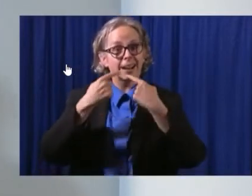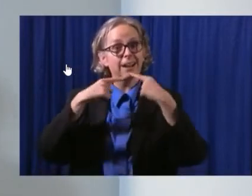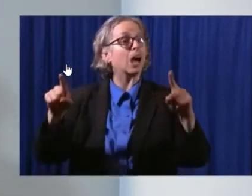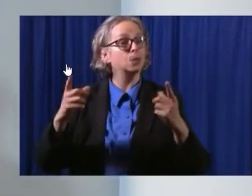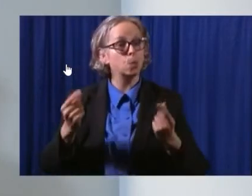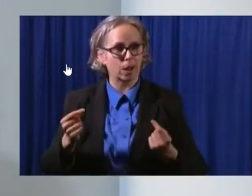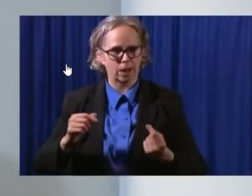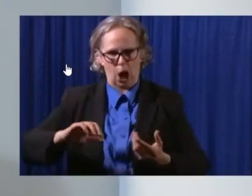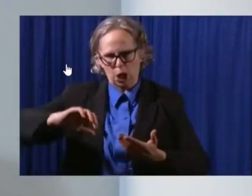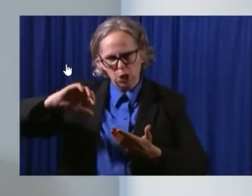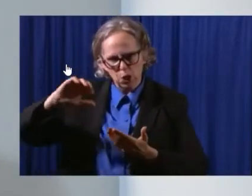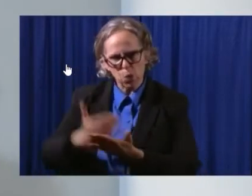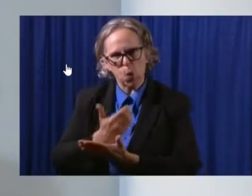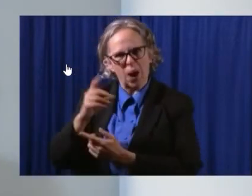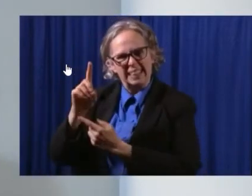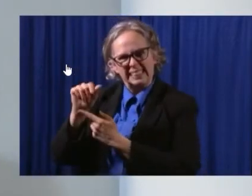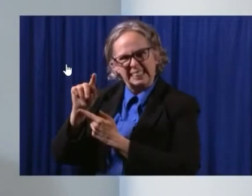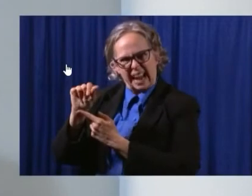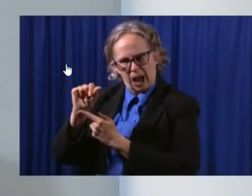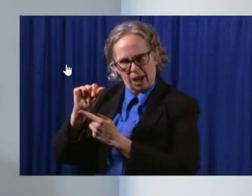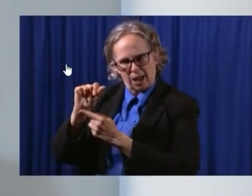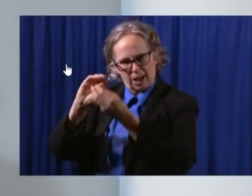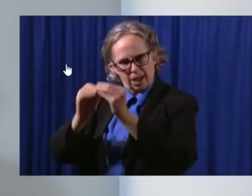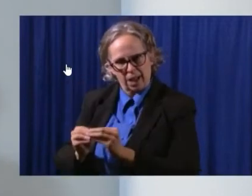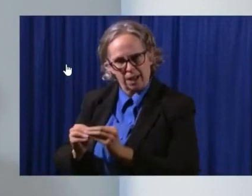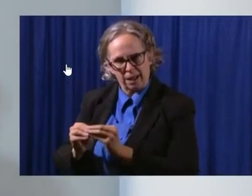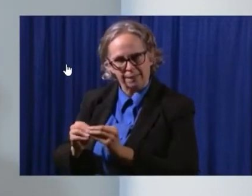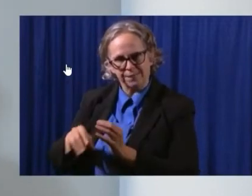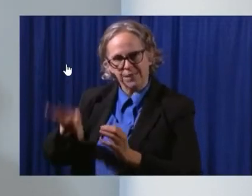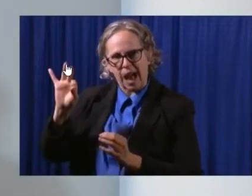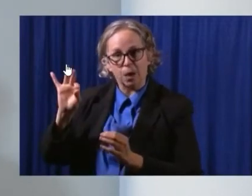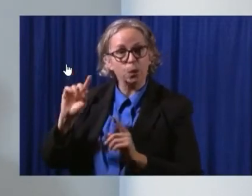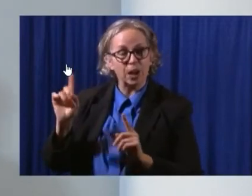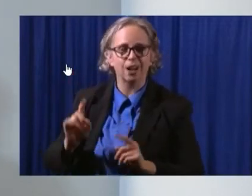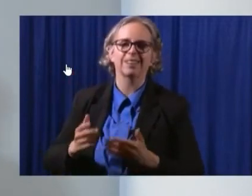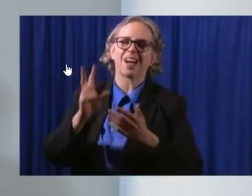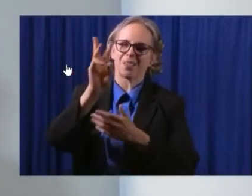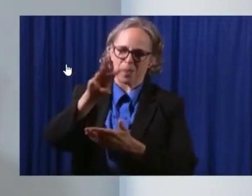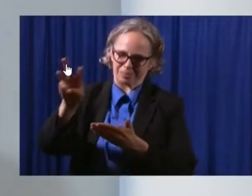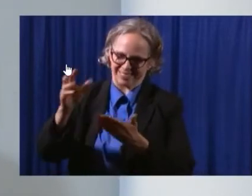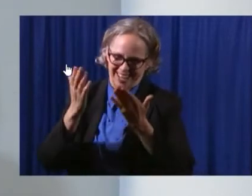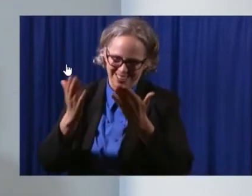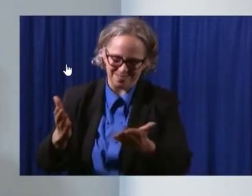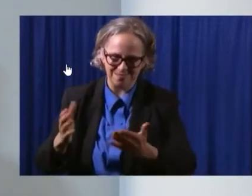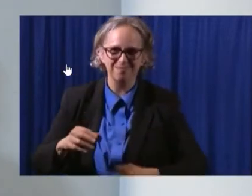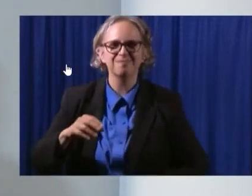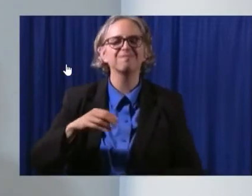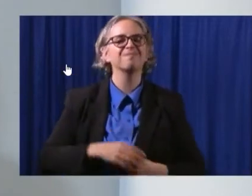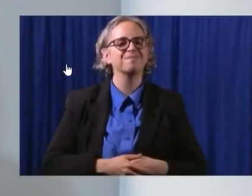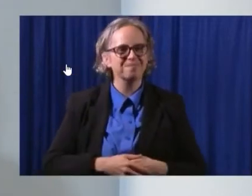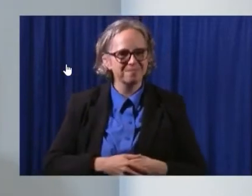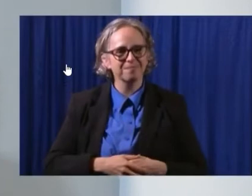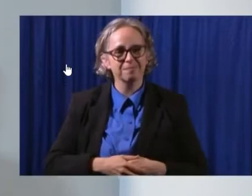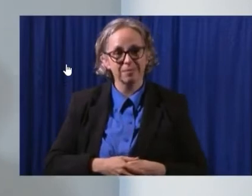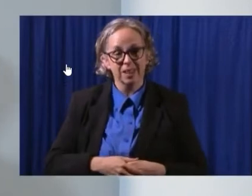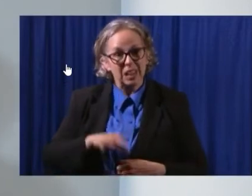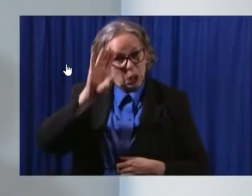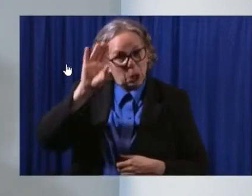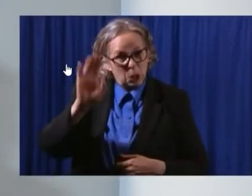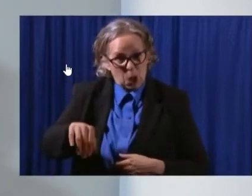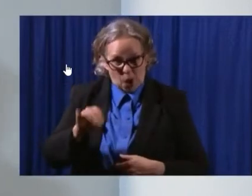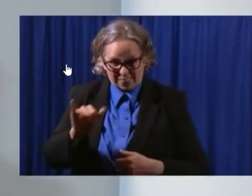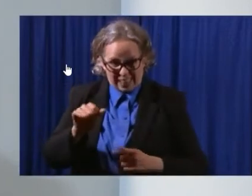data metrics that's shared on the website. Many have asked about that recovered number. While we can't know specifically,